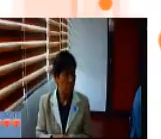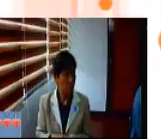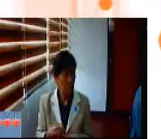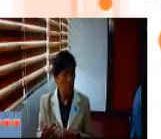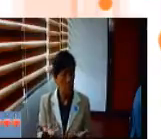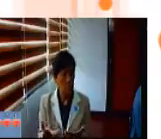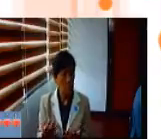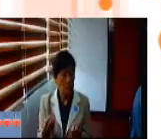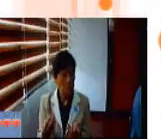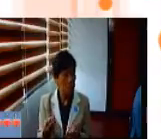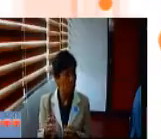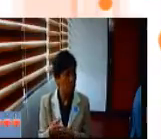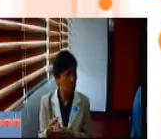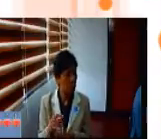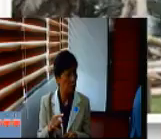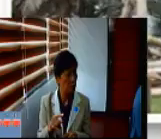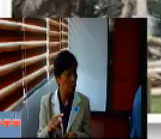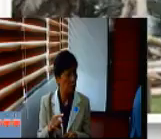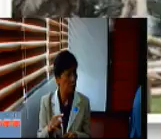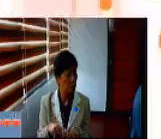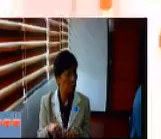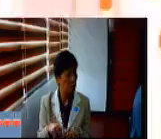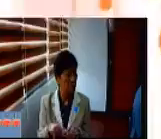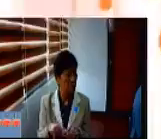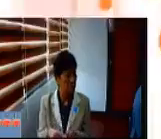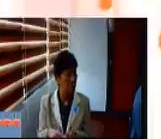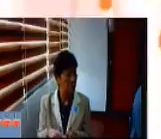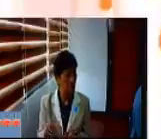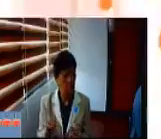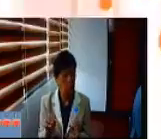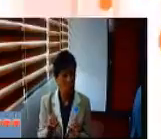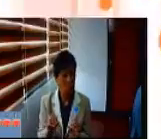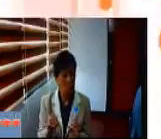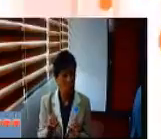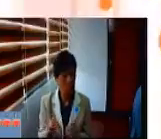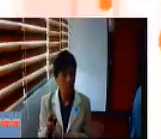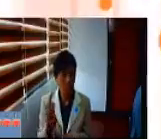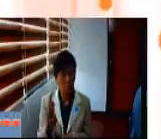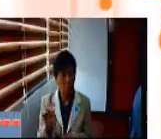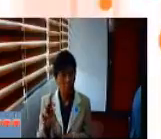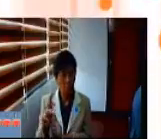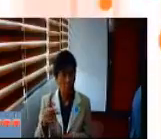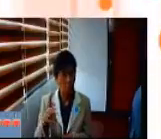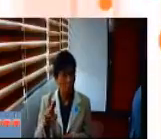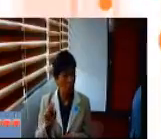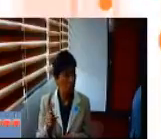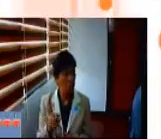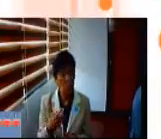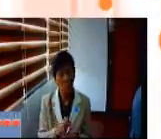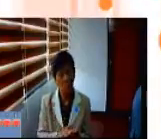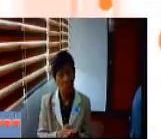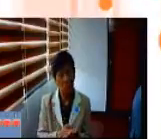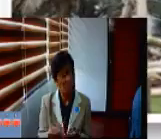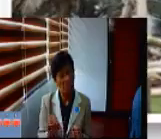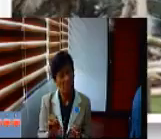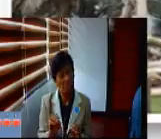are depending upon. So, kung wala na pong bangus fry, ano po pong kukunin nila? Wala na.